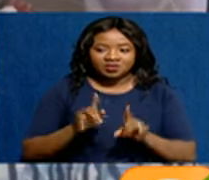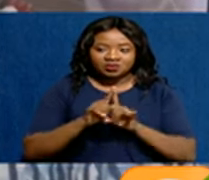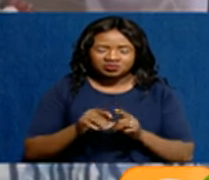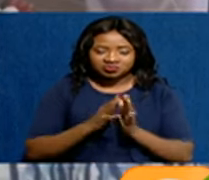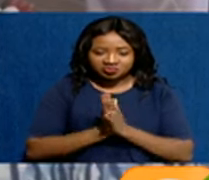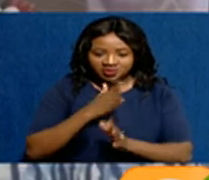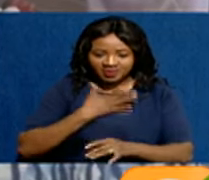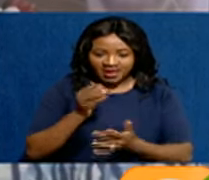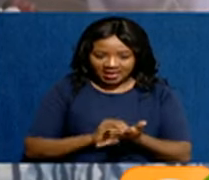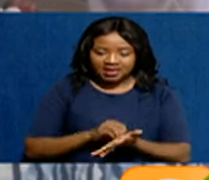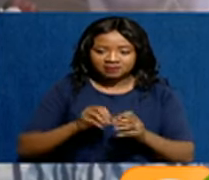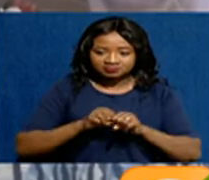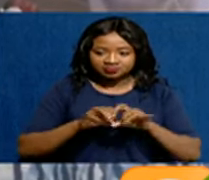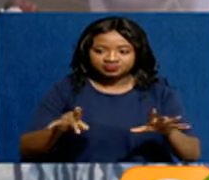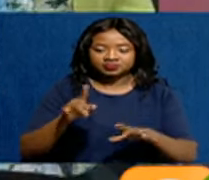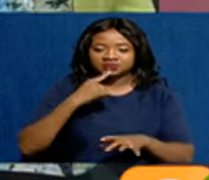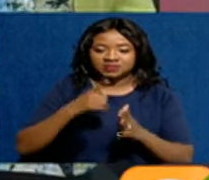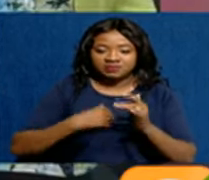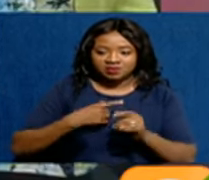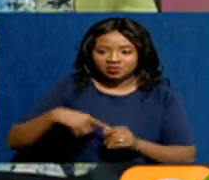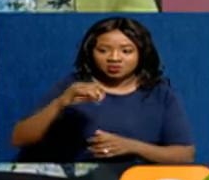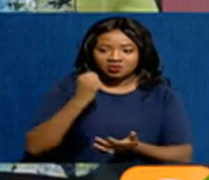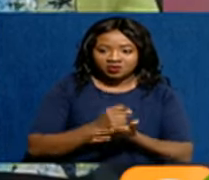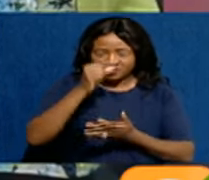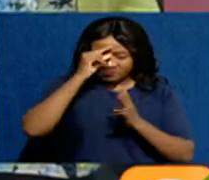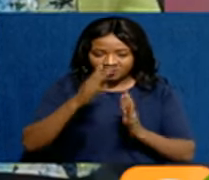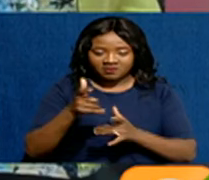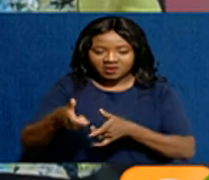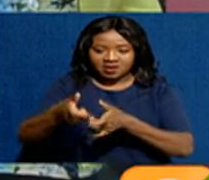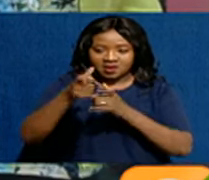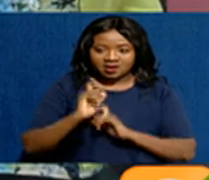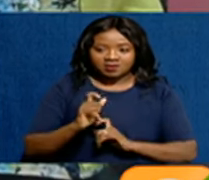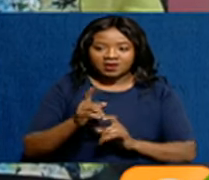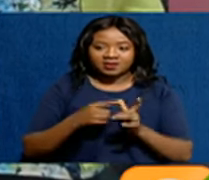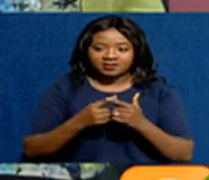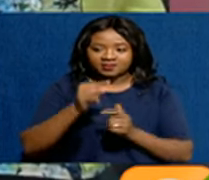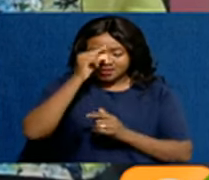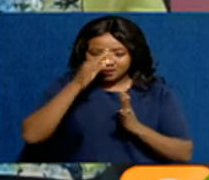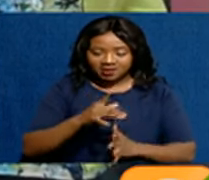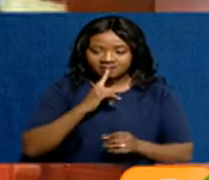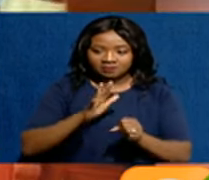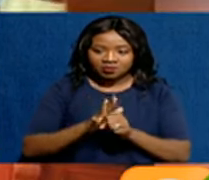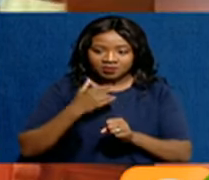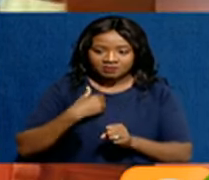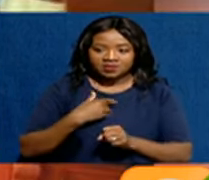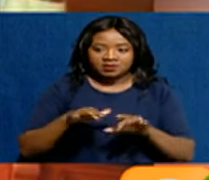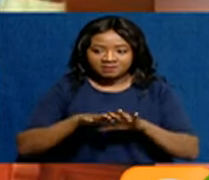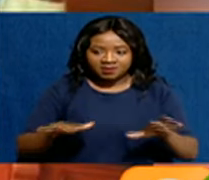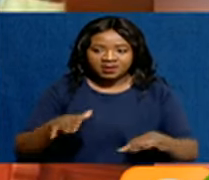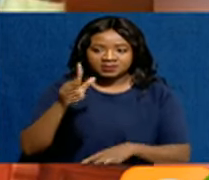niende kwa ofisi ya governor nikuwe awarded. Bwana governor can promise nikuwe confirmed to PNP